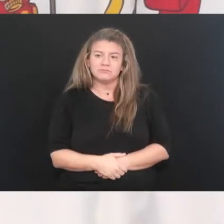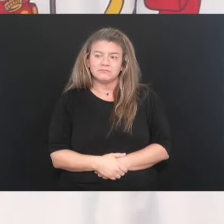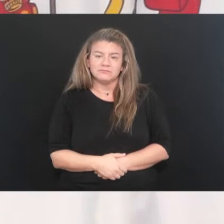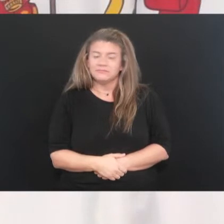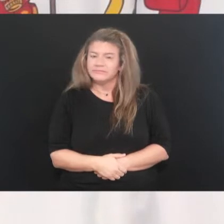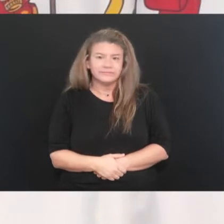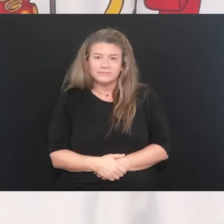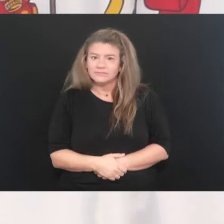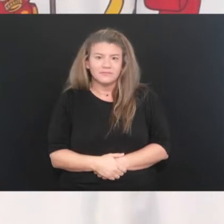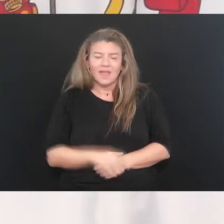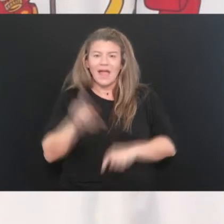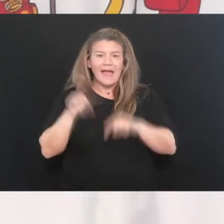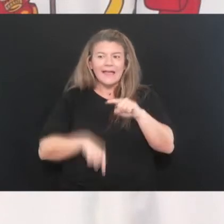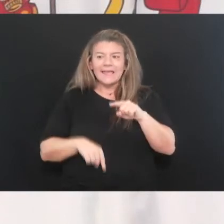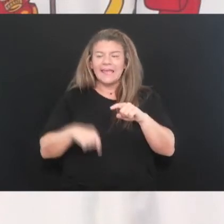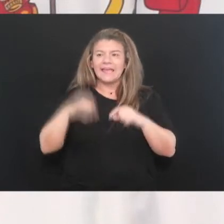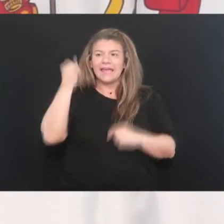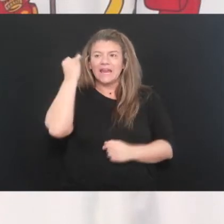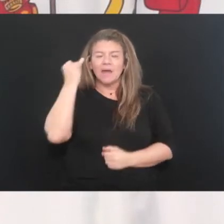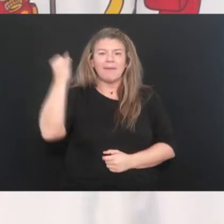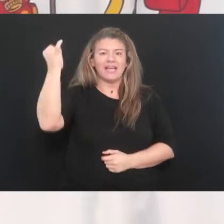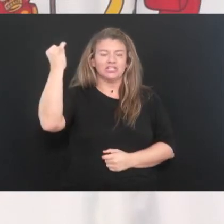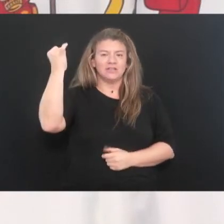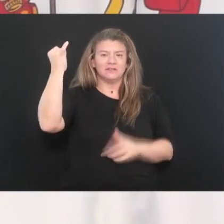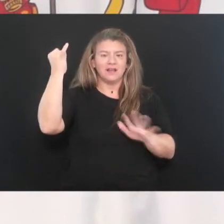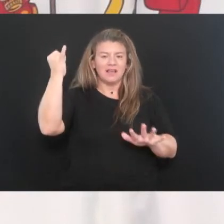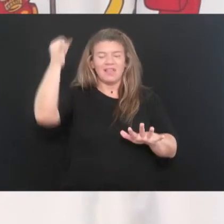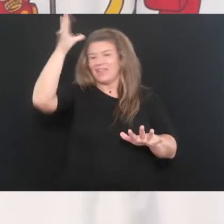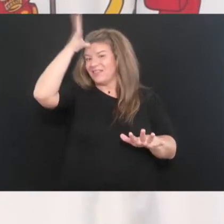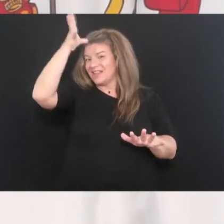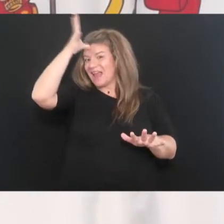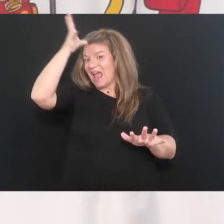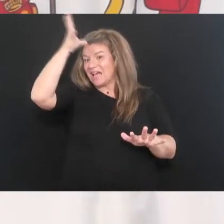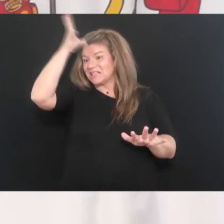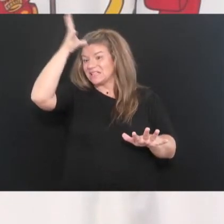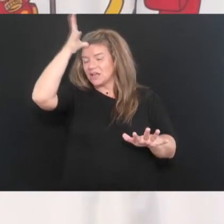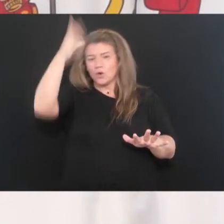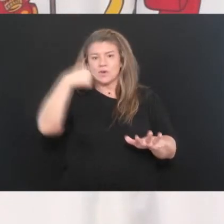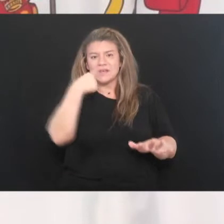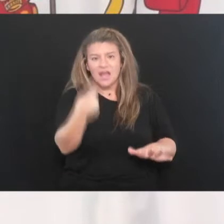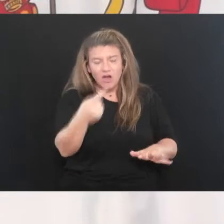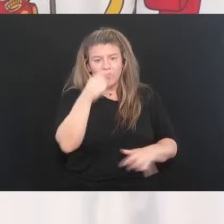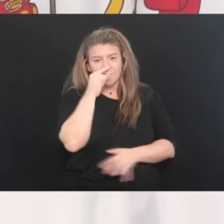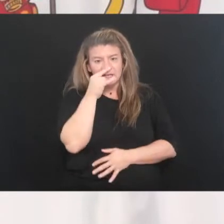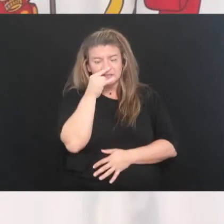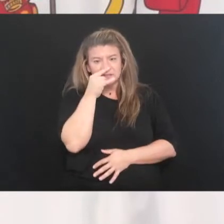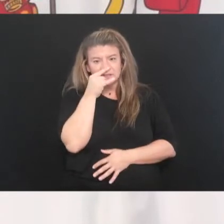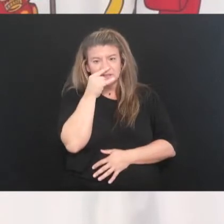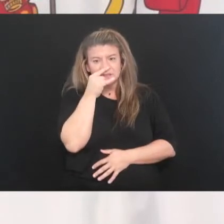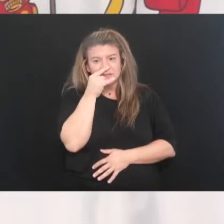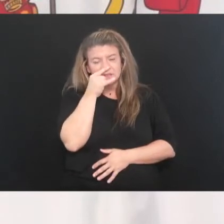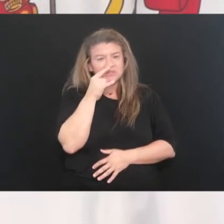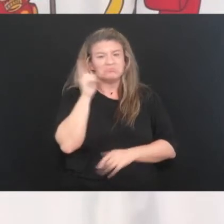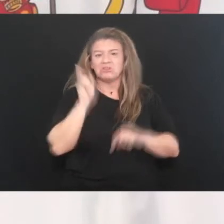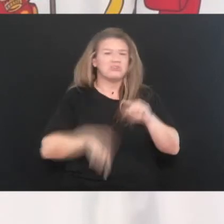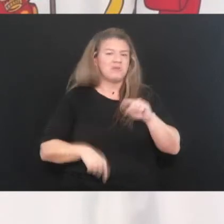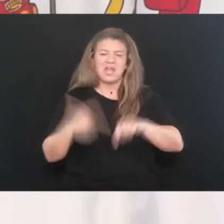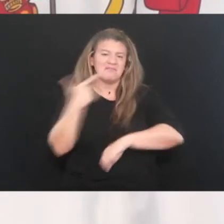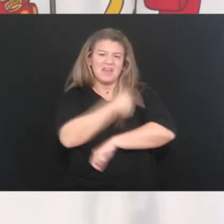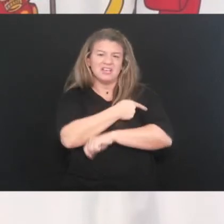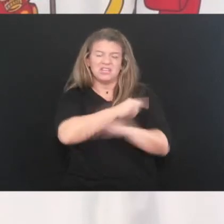can't imagine that the dads would tell their kids not to take the